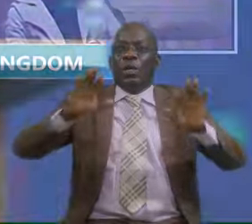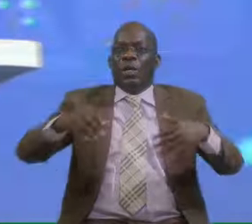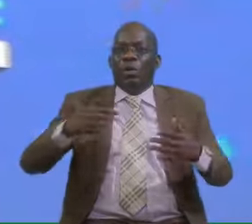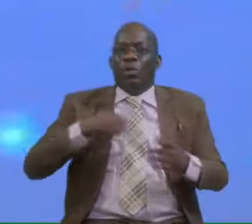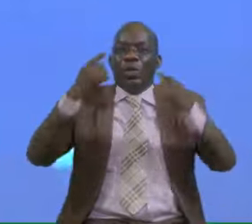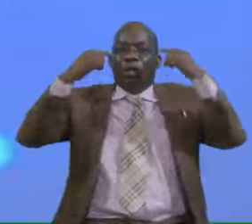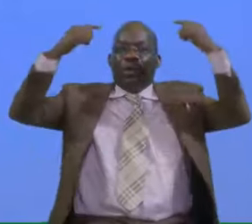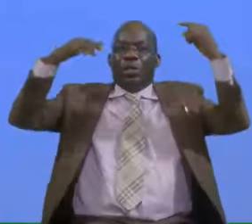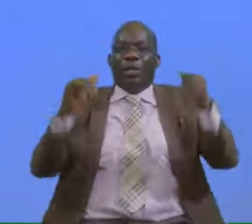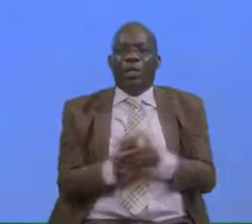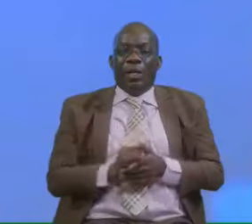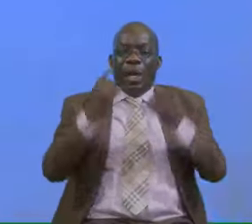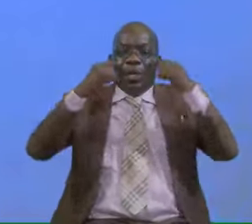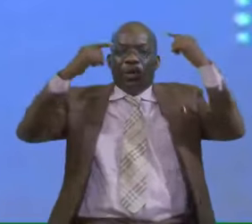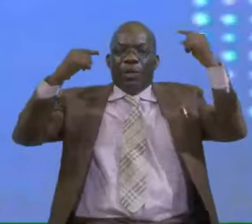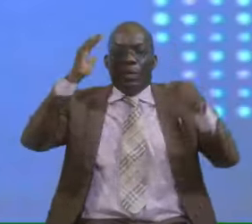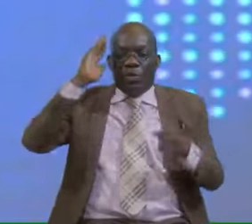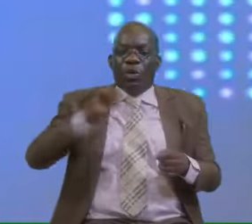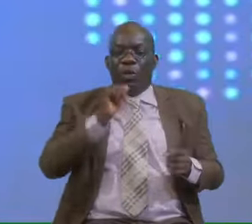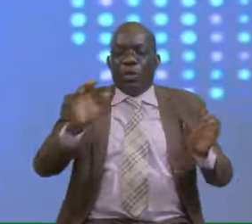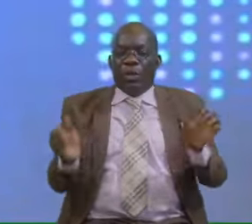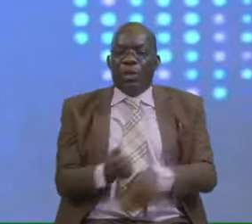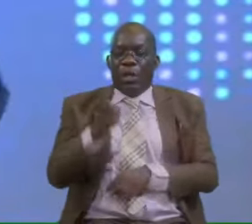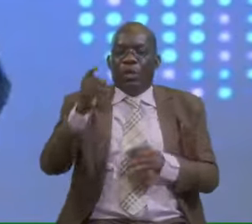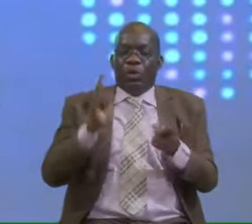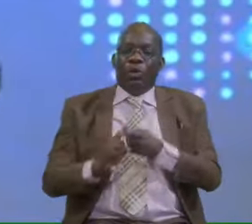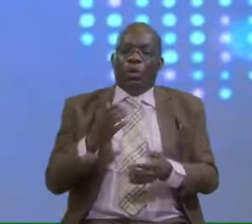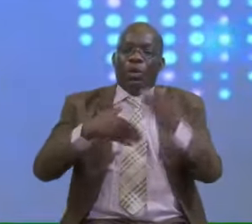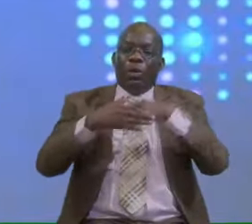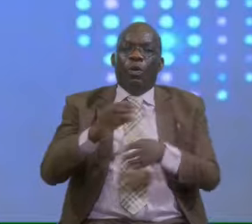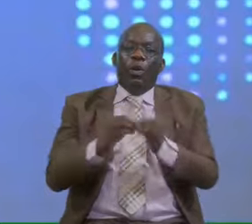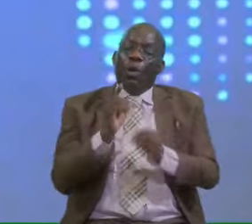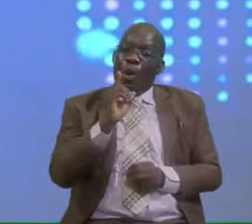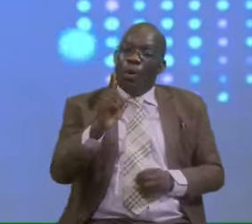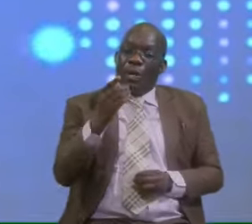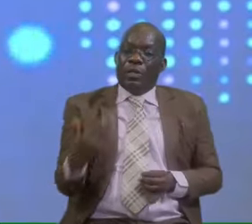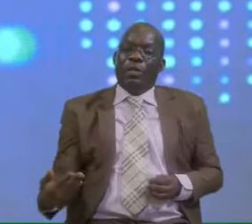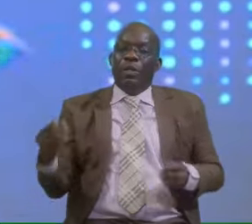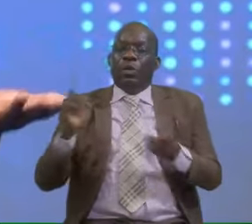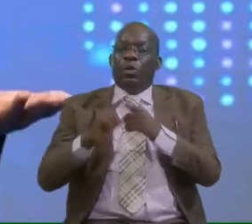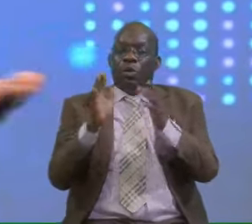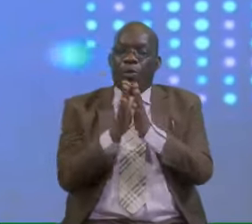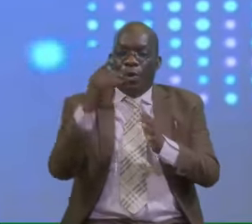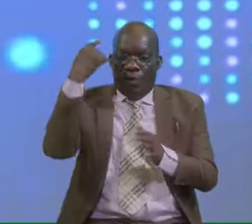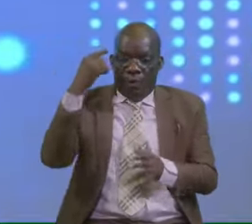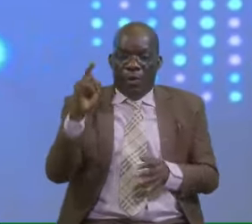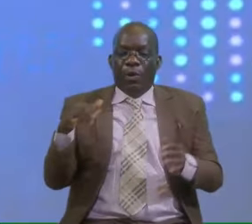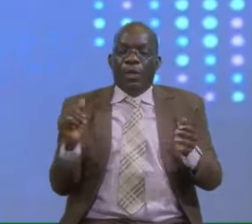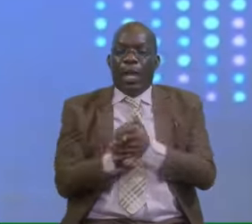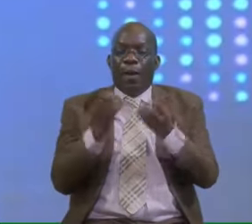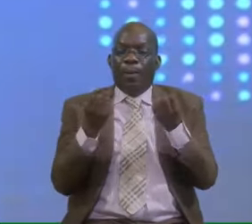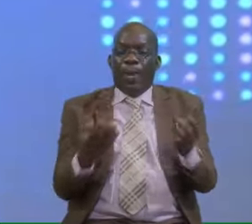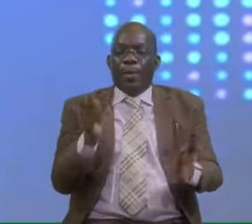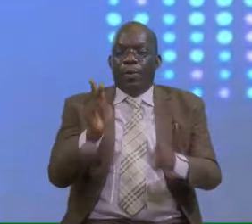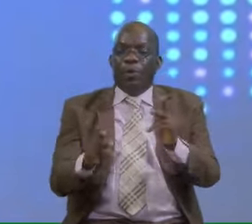That success will not take you to heaven. The number one thing to pray for that many people do not